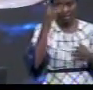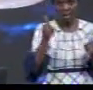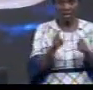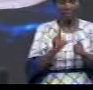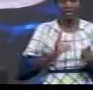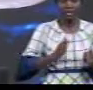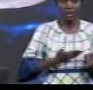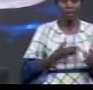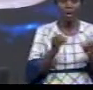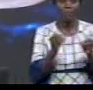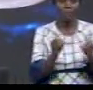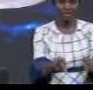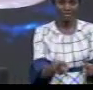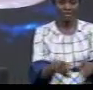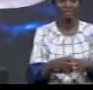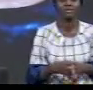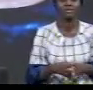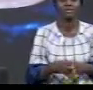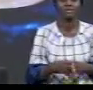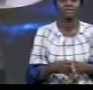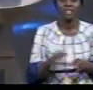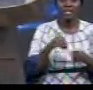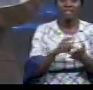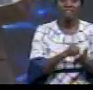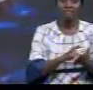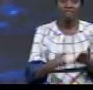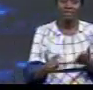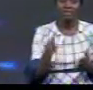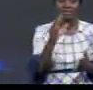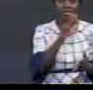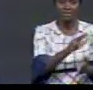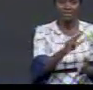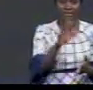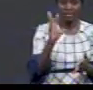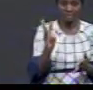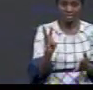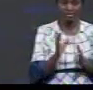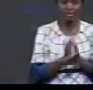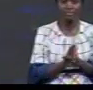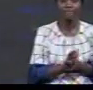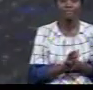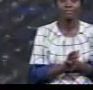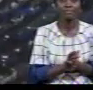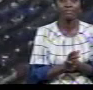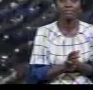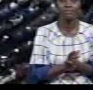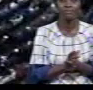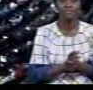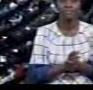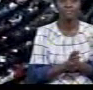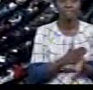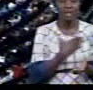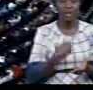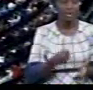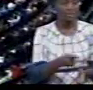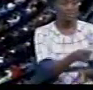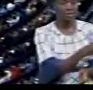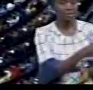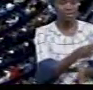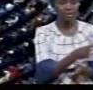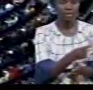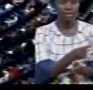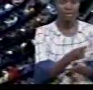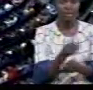privilege. Look at that verse 36. In verse 36, and besought him